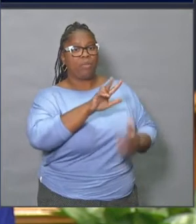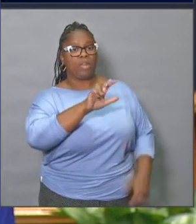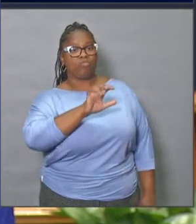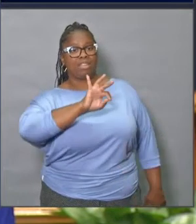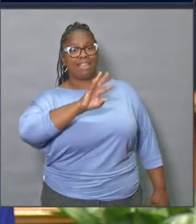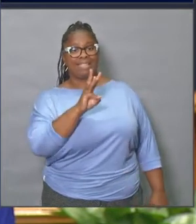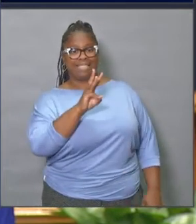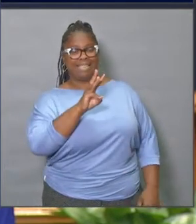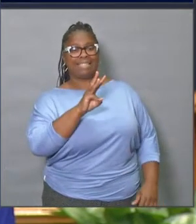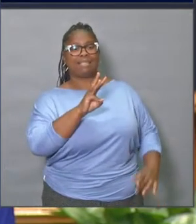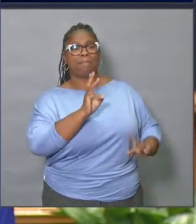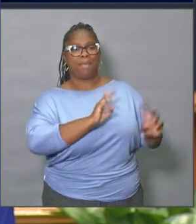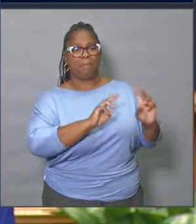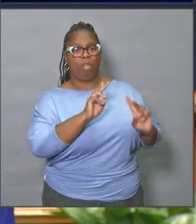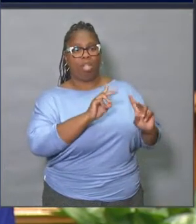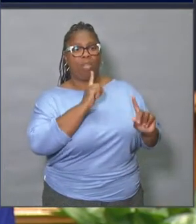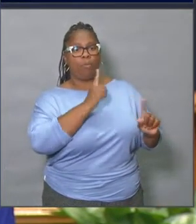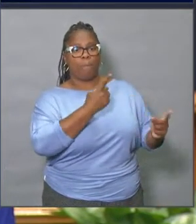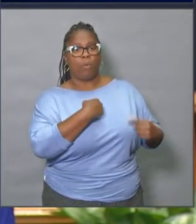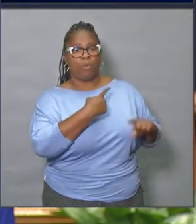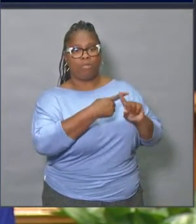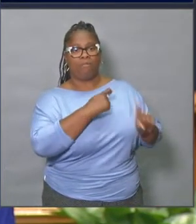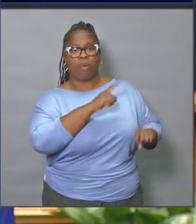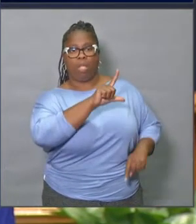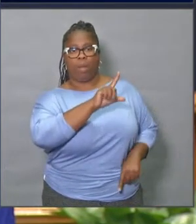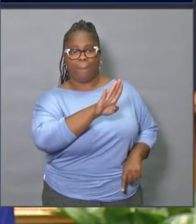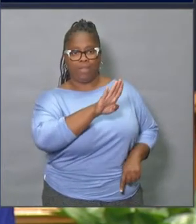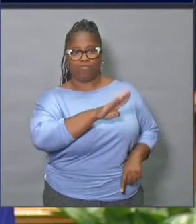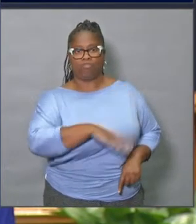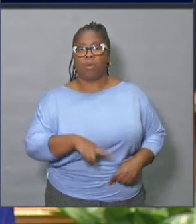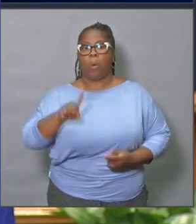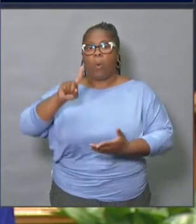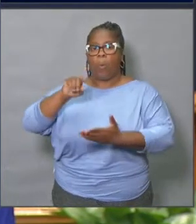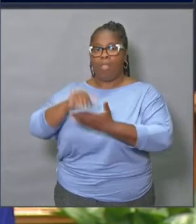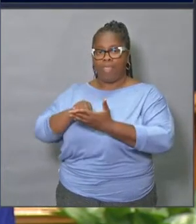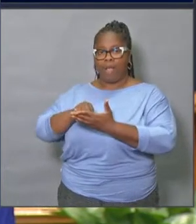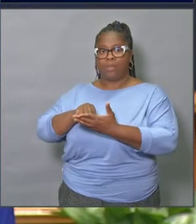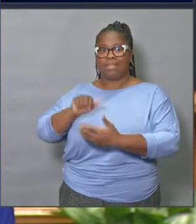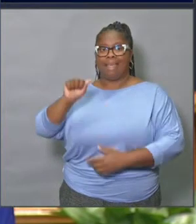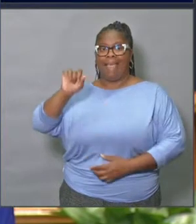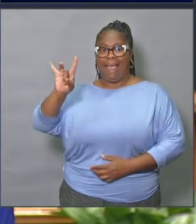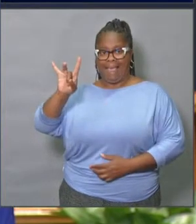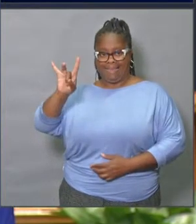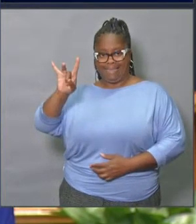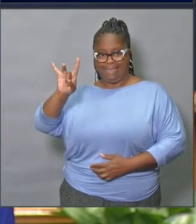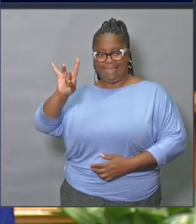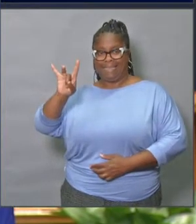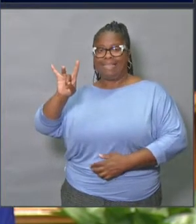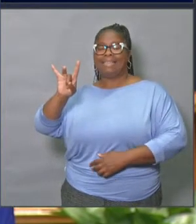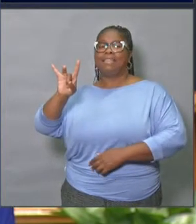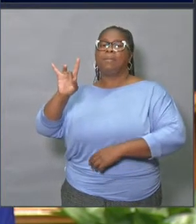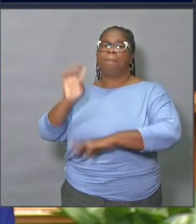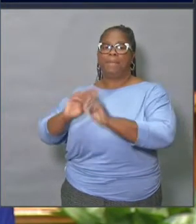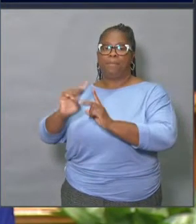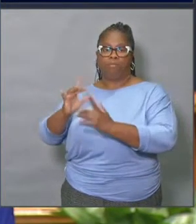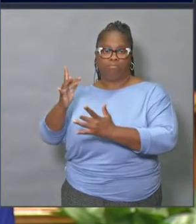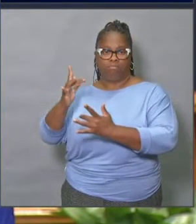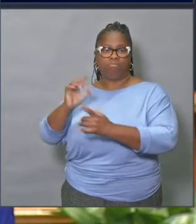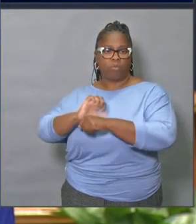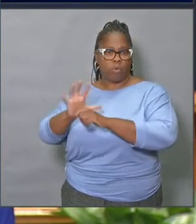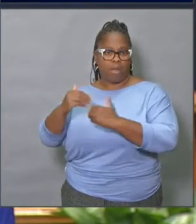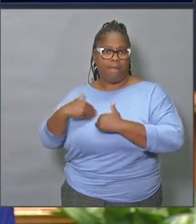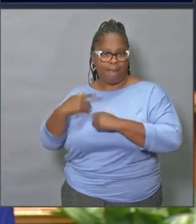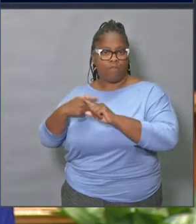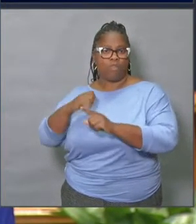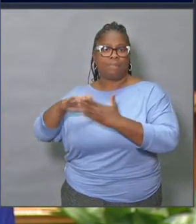2,396 total cases that are reported by the City of Long Beach and 1,008 total cases reported by the City of